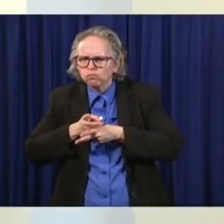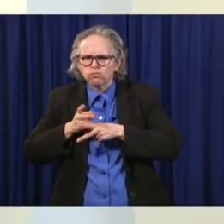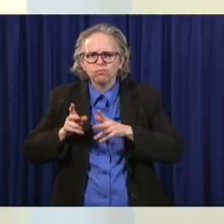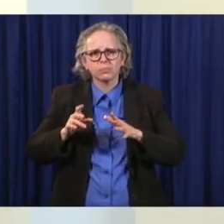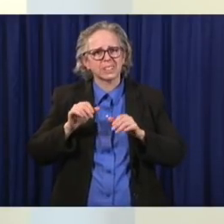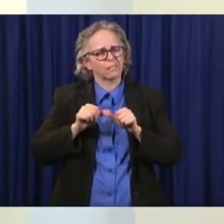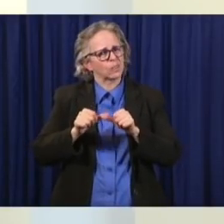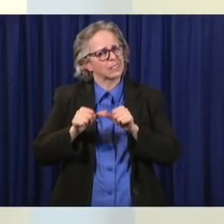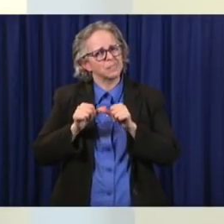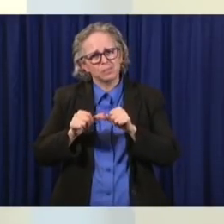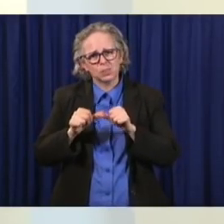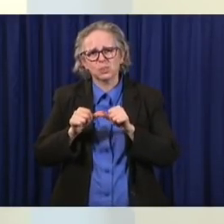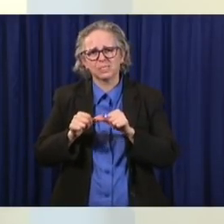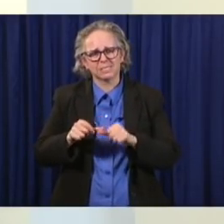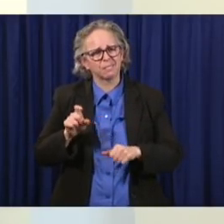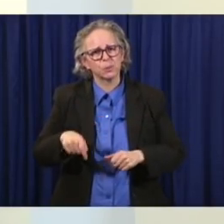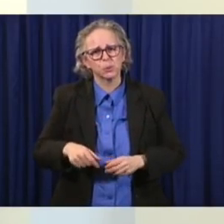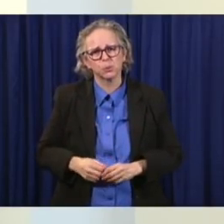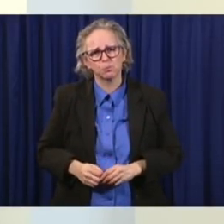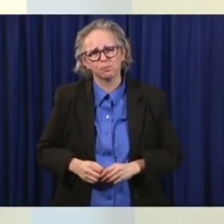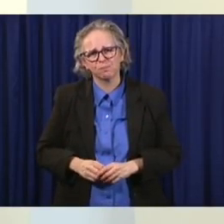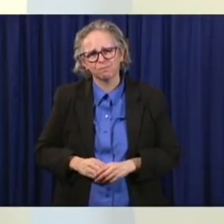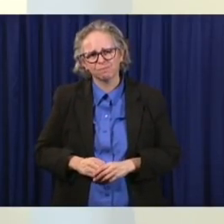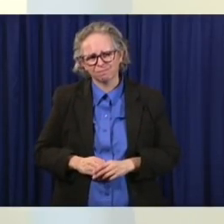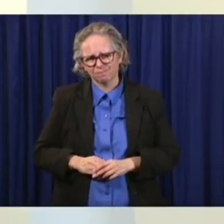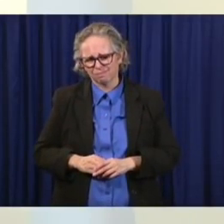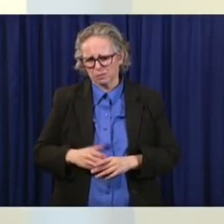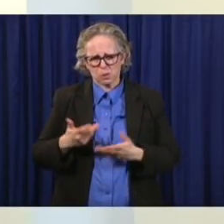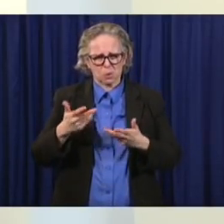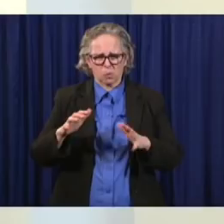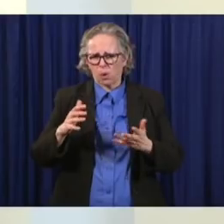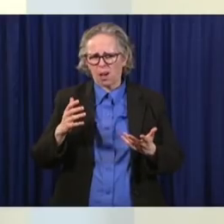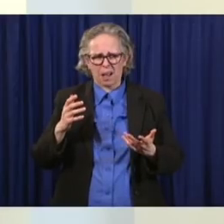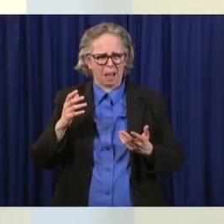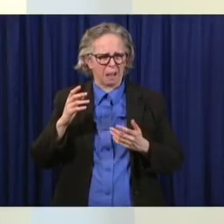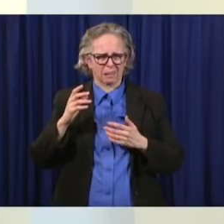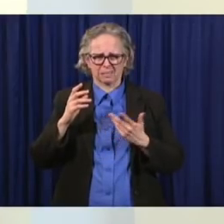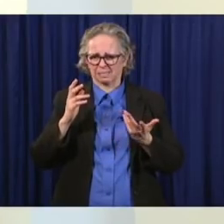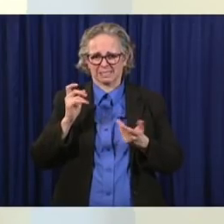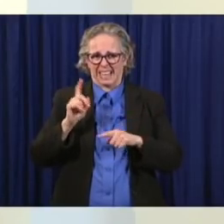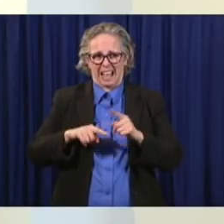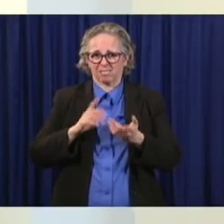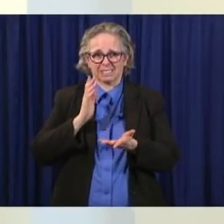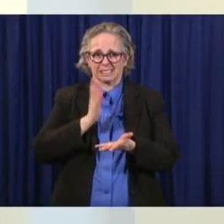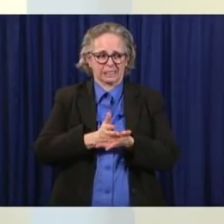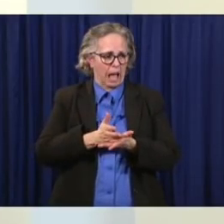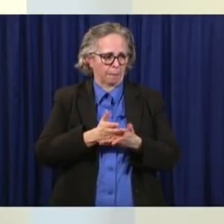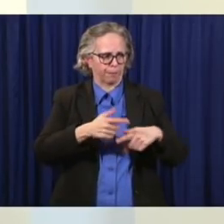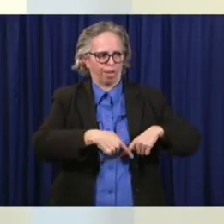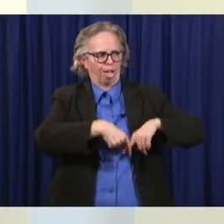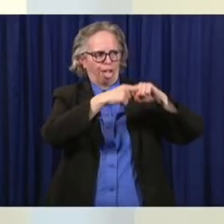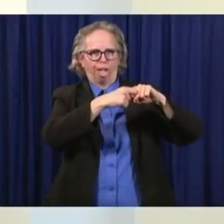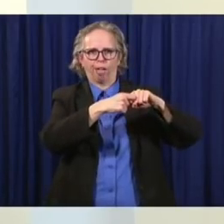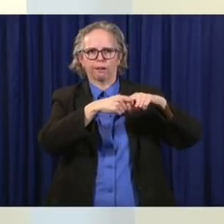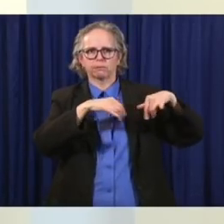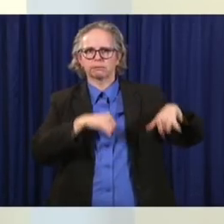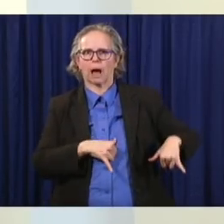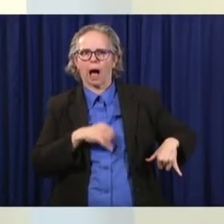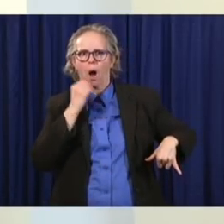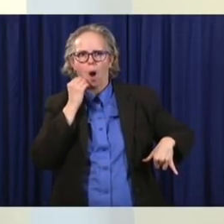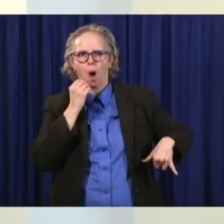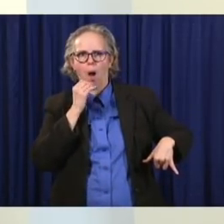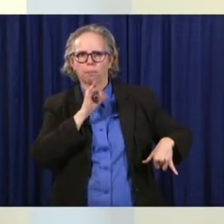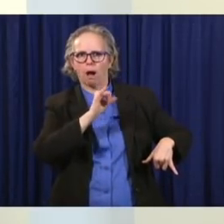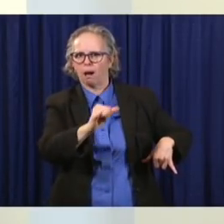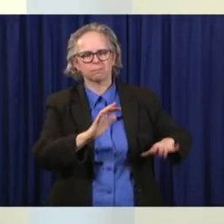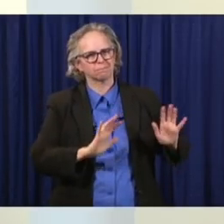way, as we can see, to sort of stop all life. And we have to address the other issues that we're seeing.